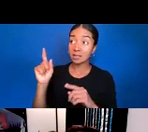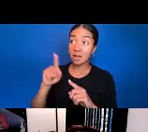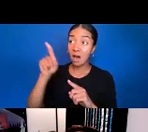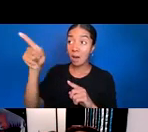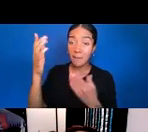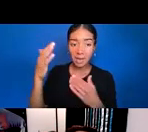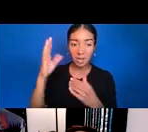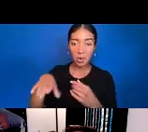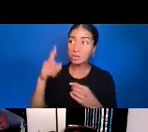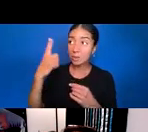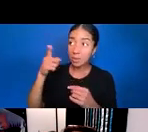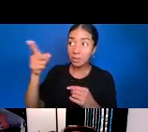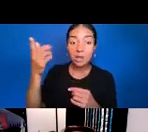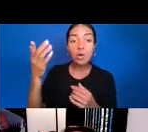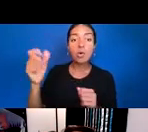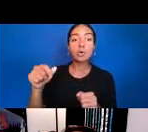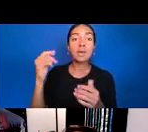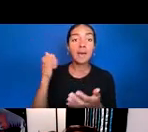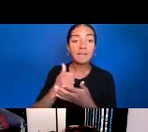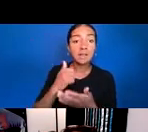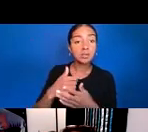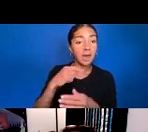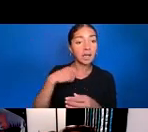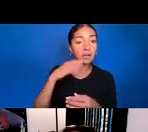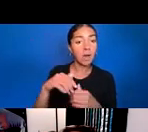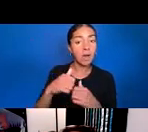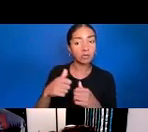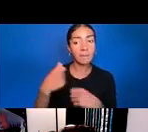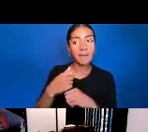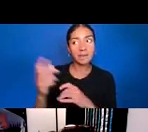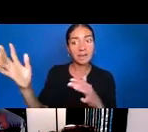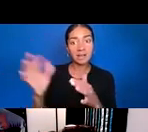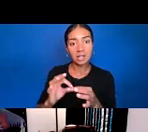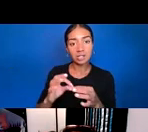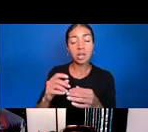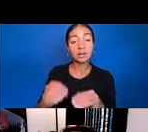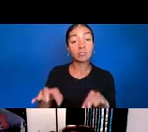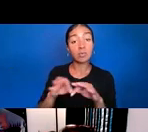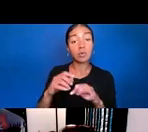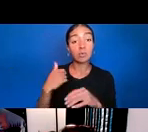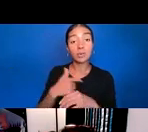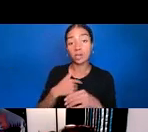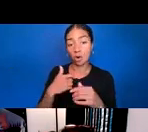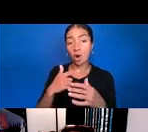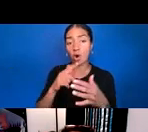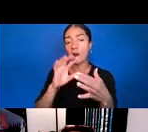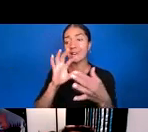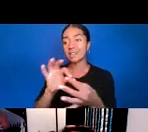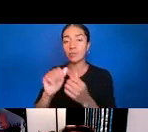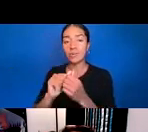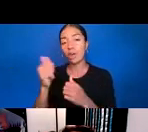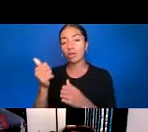how to make the connections. So we do want to be all interconnected with the other service